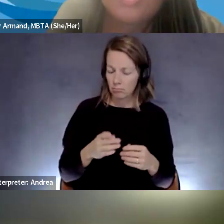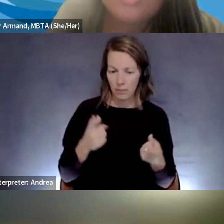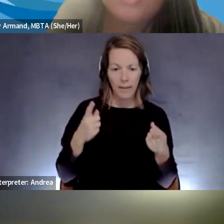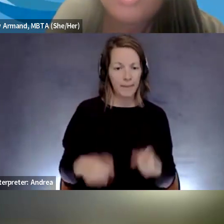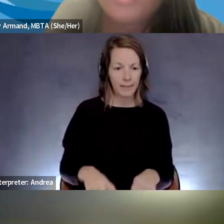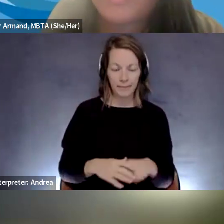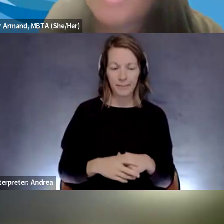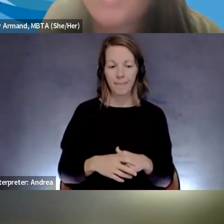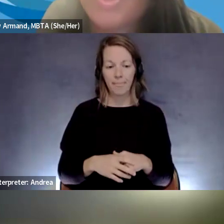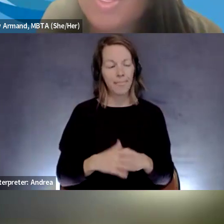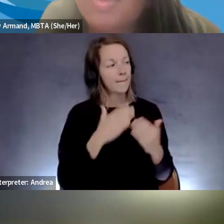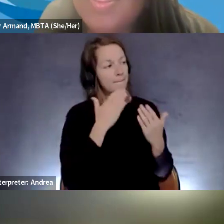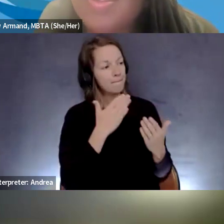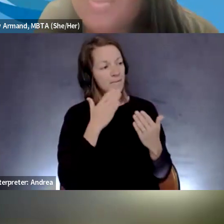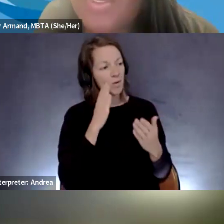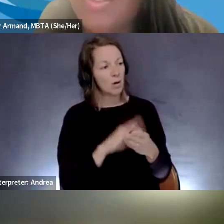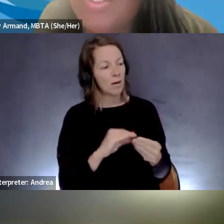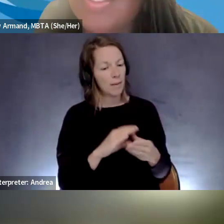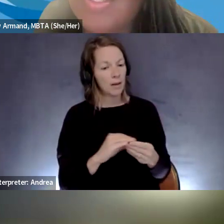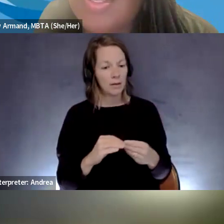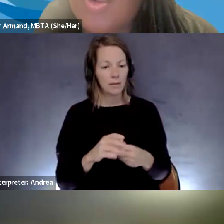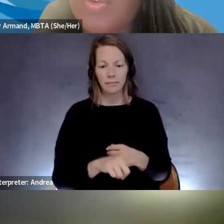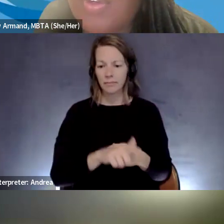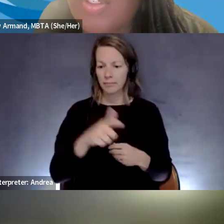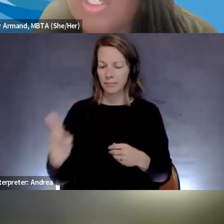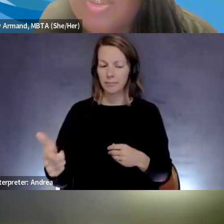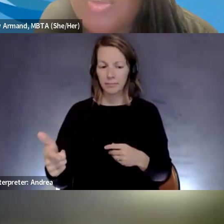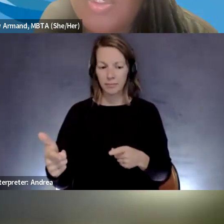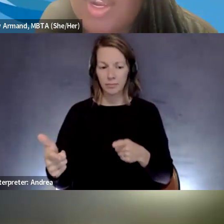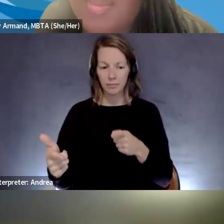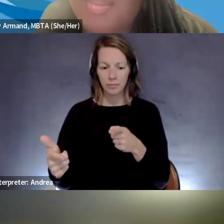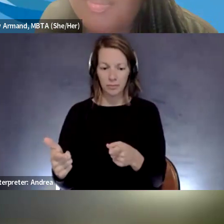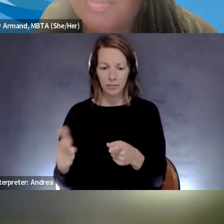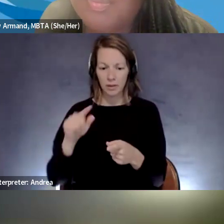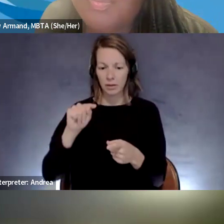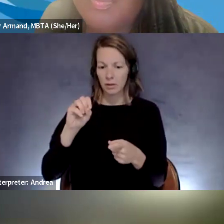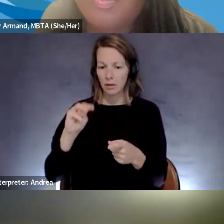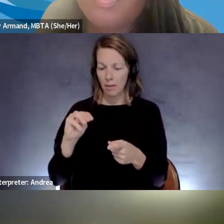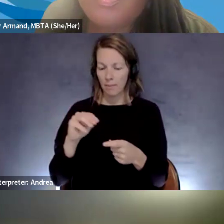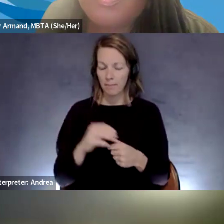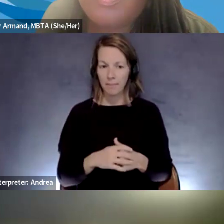you. Thank you so much for your comments. We'll now transition this over to Tom.